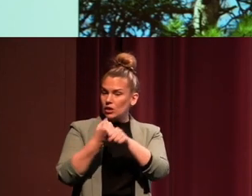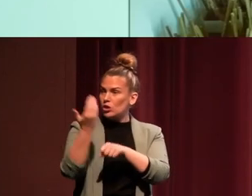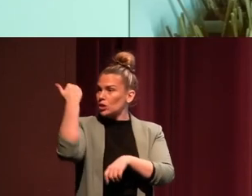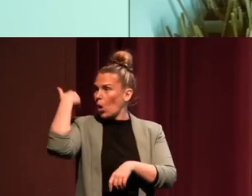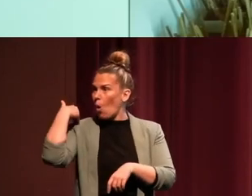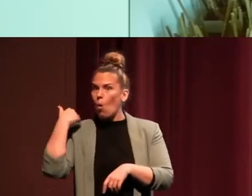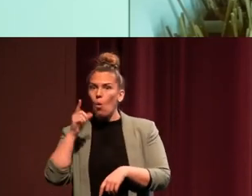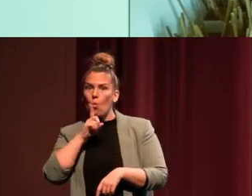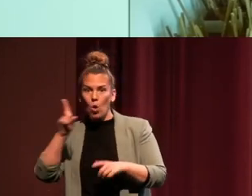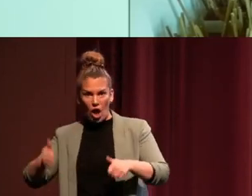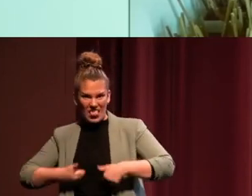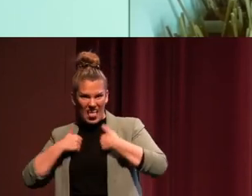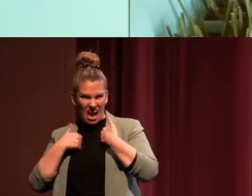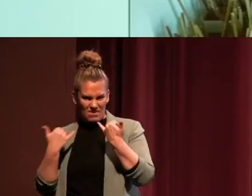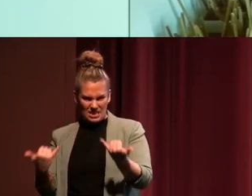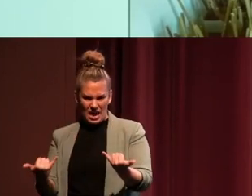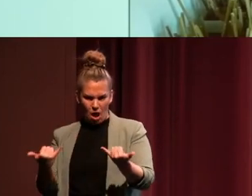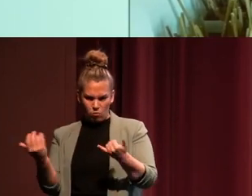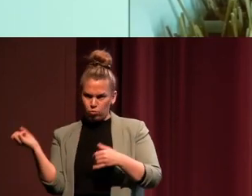now.